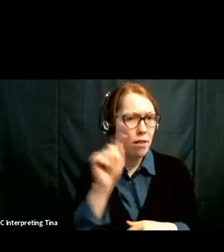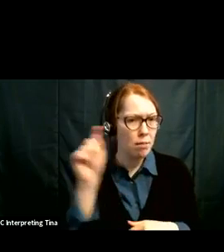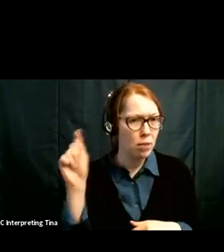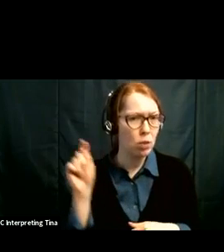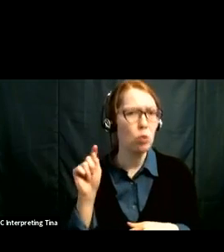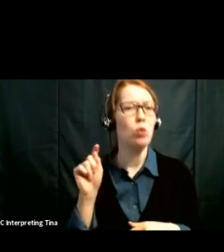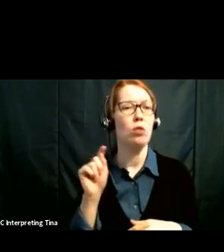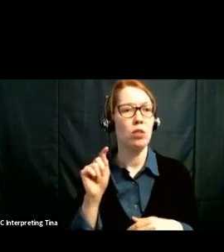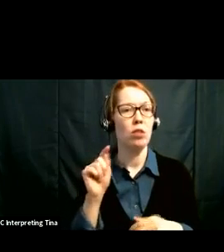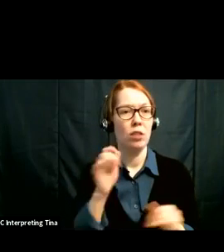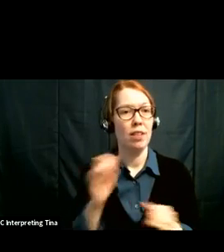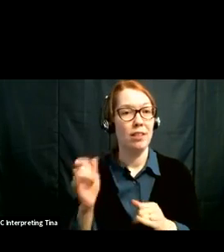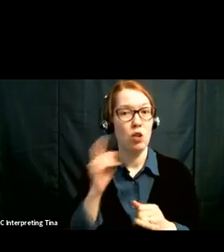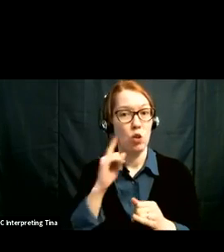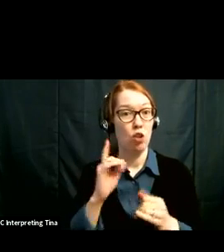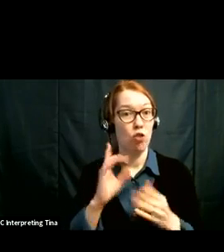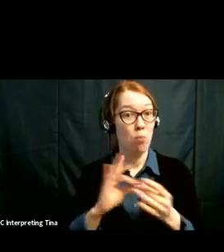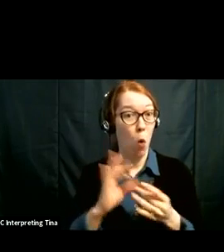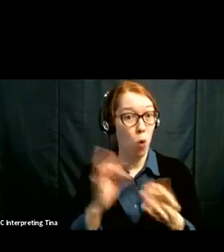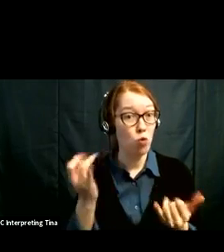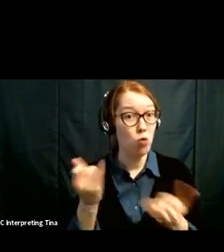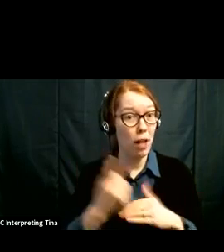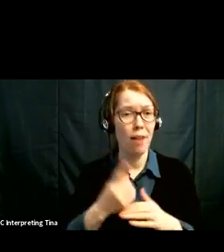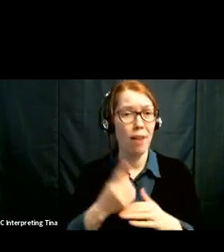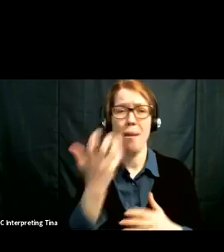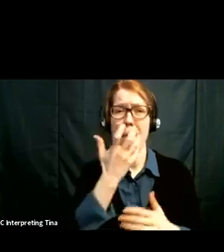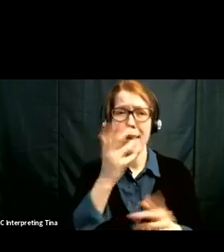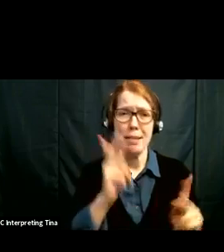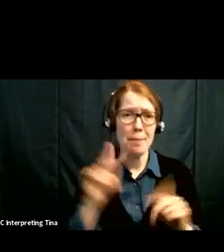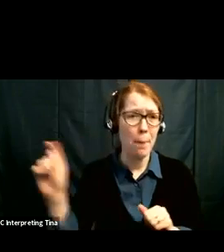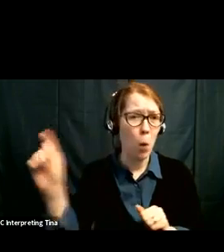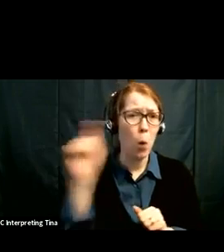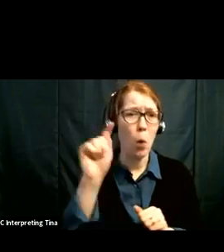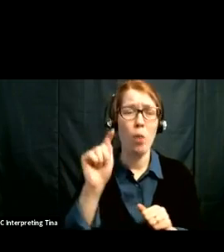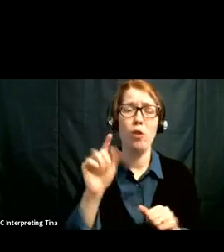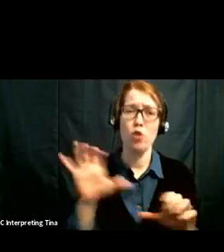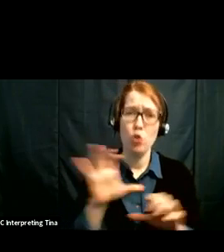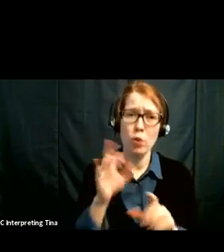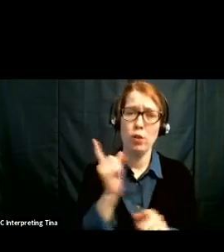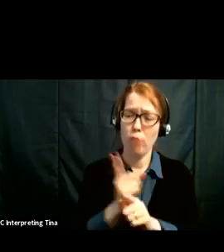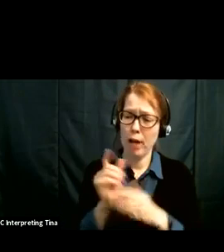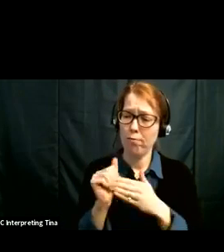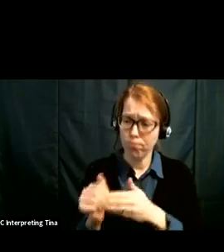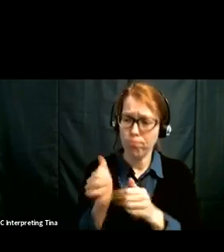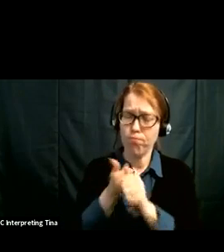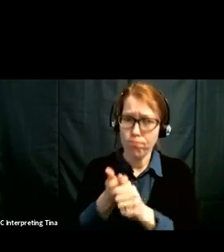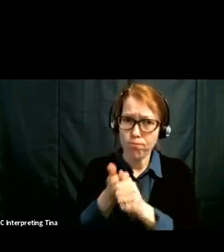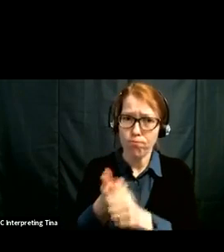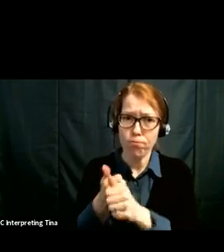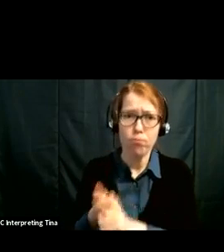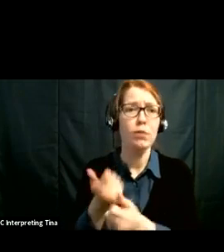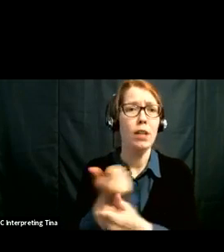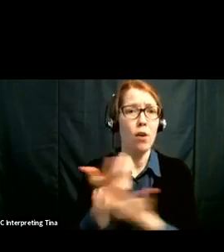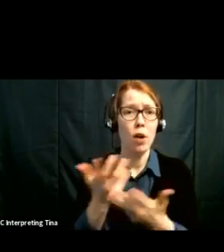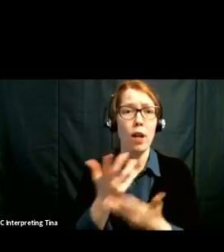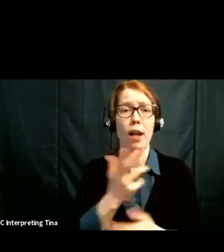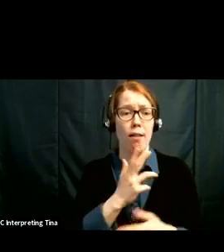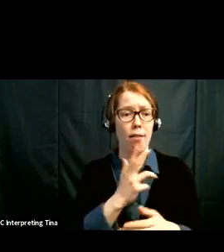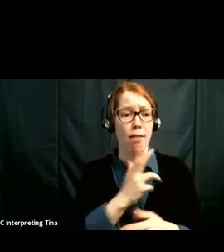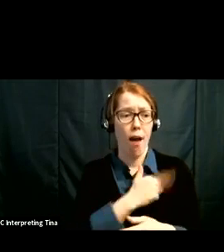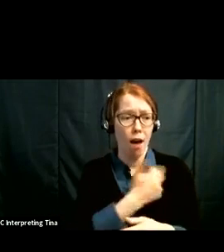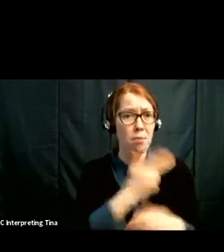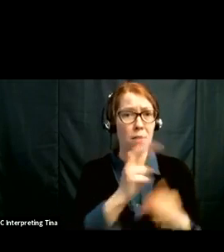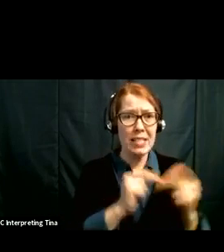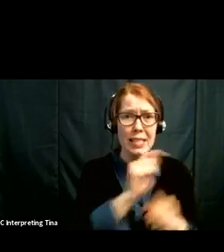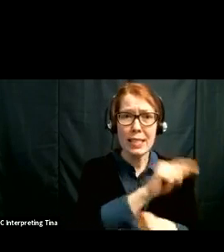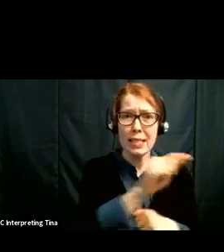those individuals that we heard today, just amazing individuals, and they're doing the right things. And the entities in the hospitals themselves are doing everything they